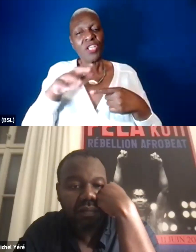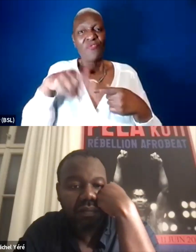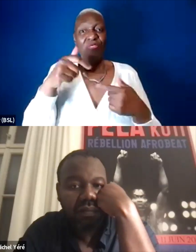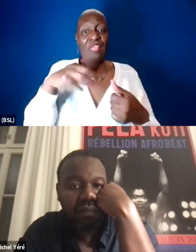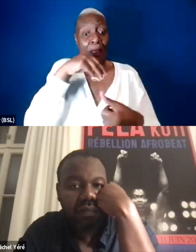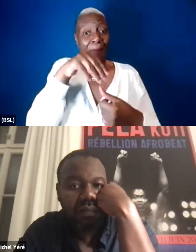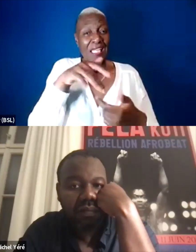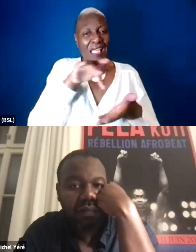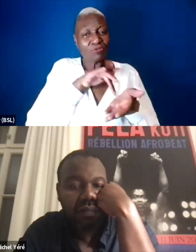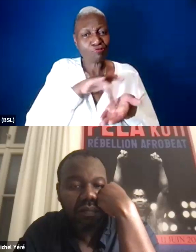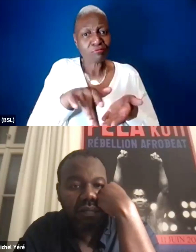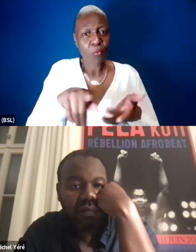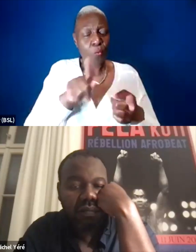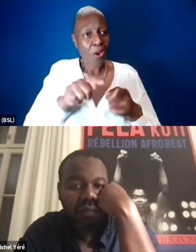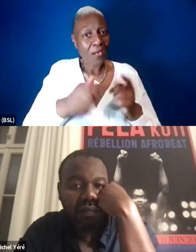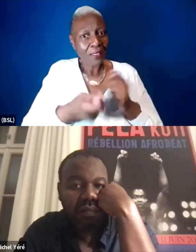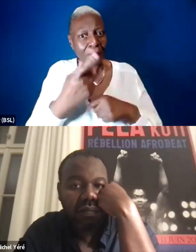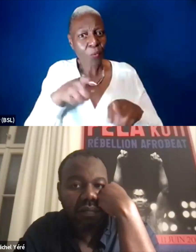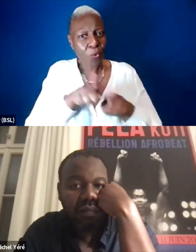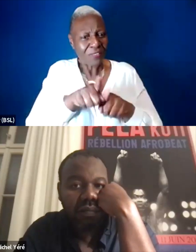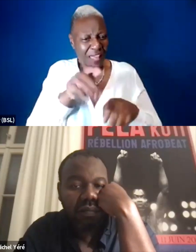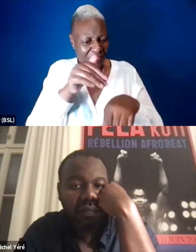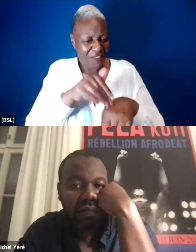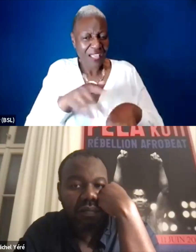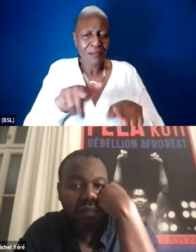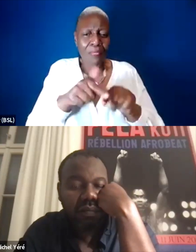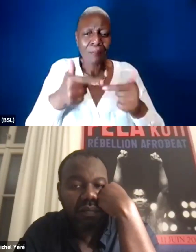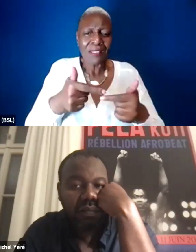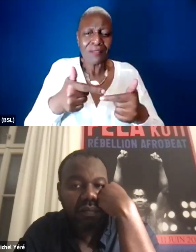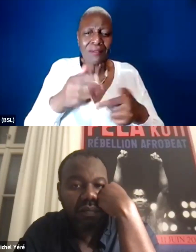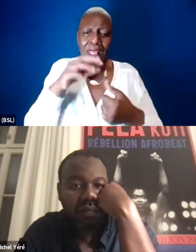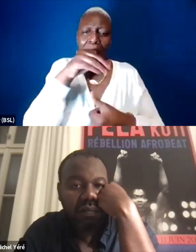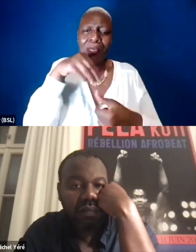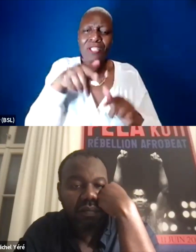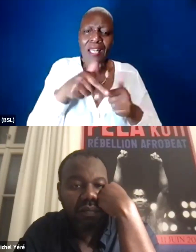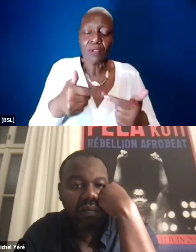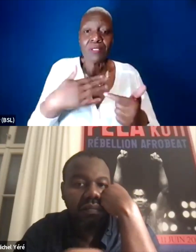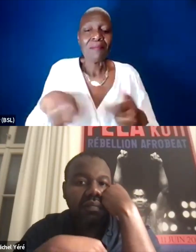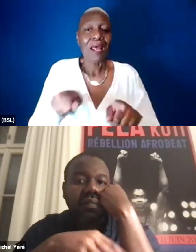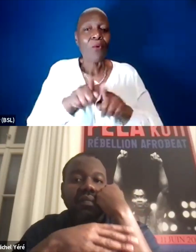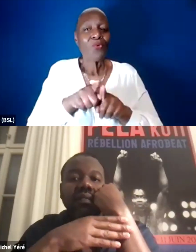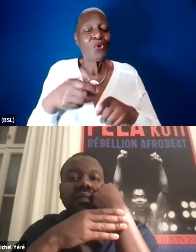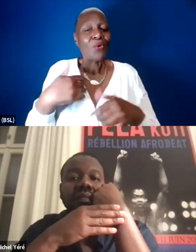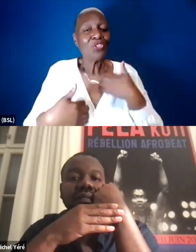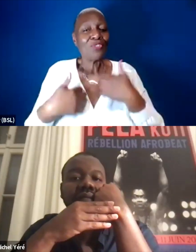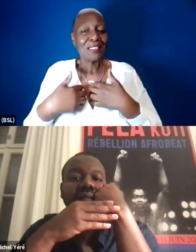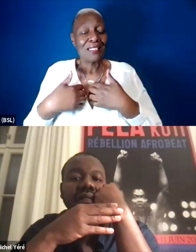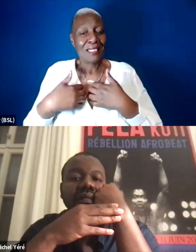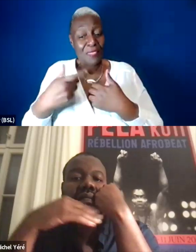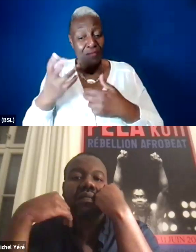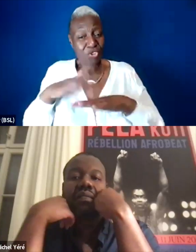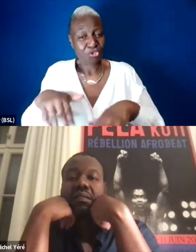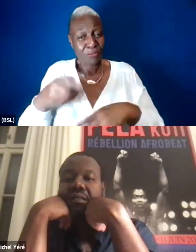and what that did for Armenian language practices. So I'm very interested in his life in the orphanage and how he went